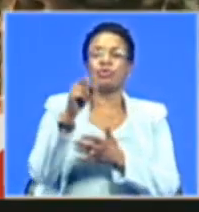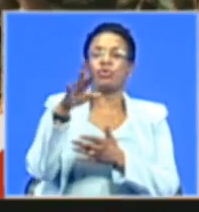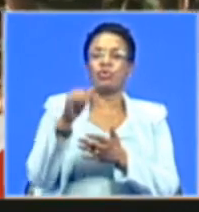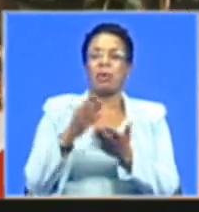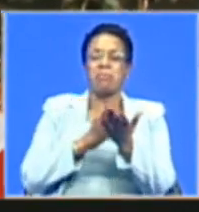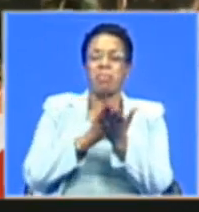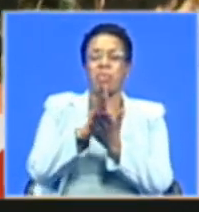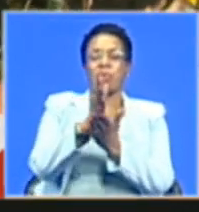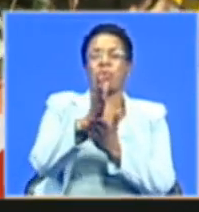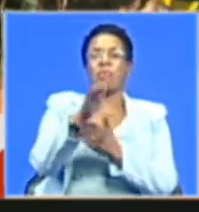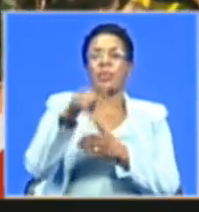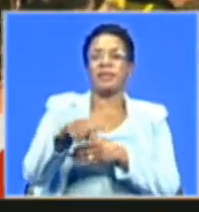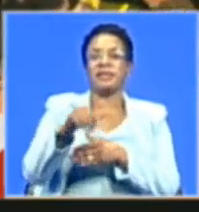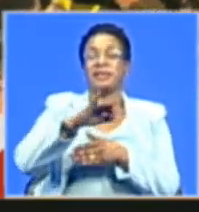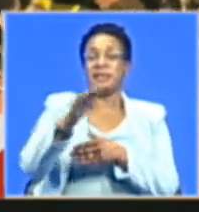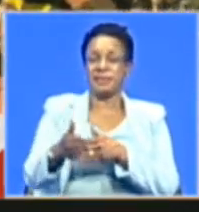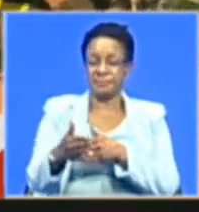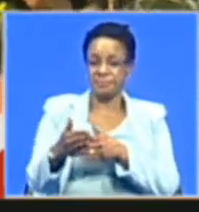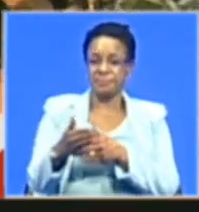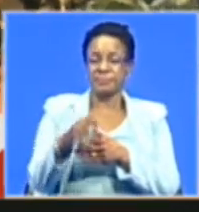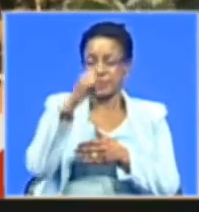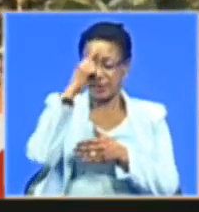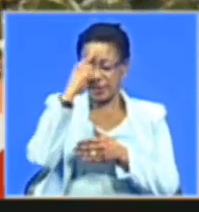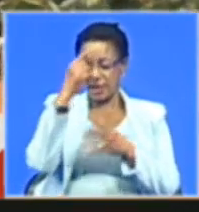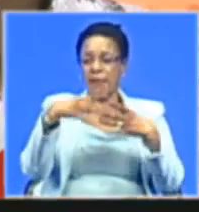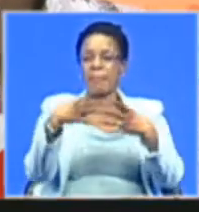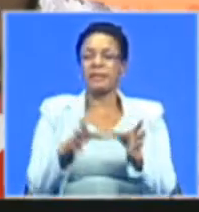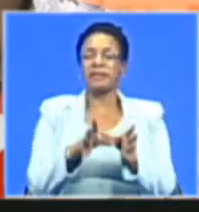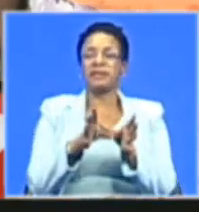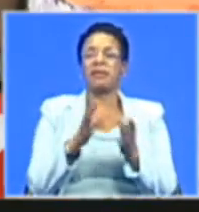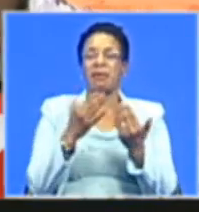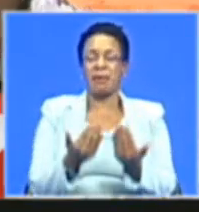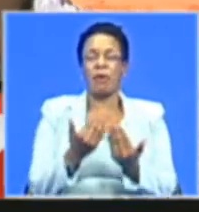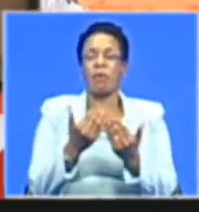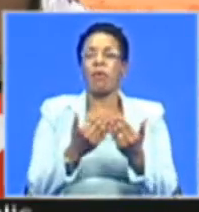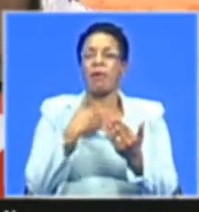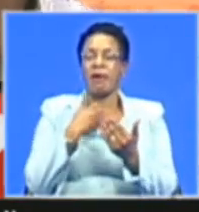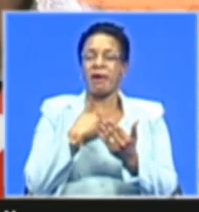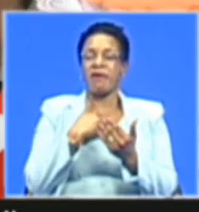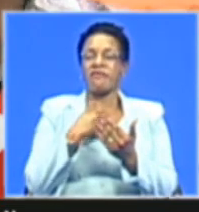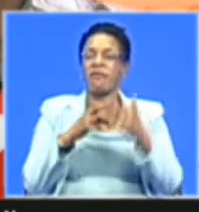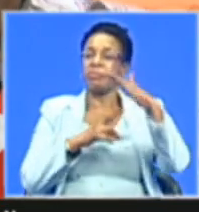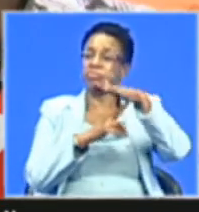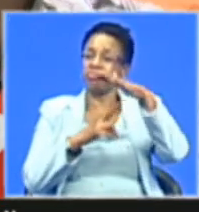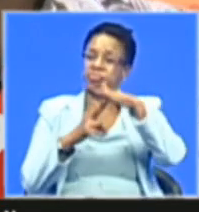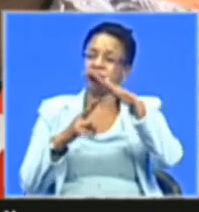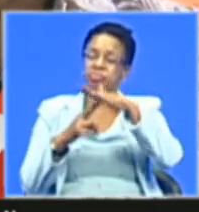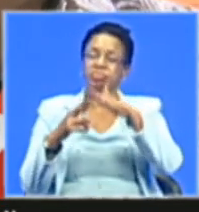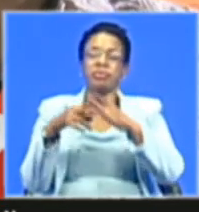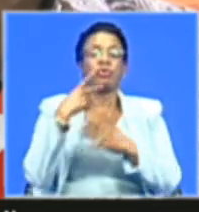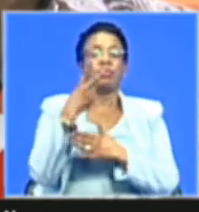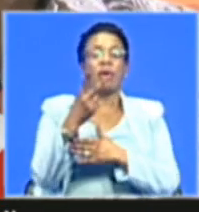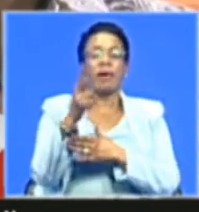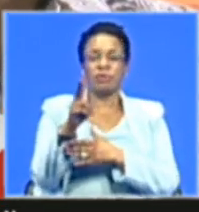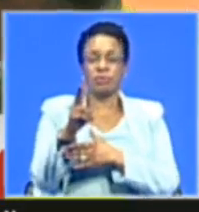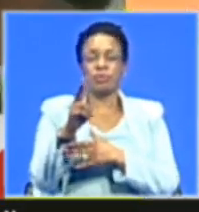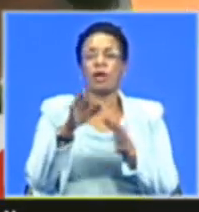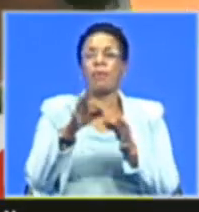this center. An Indian firm, Larsen and Toubro, is putting up towers along its lot of about 202